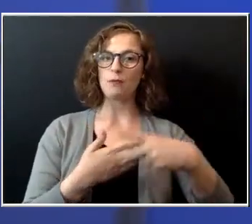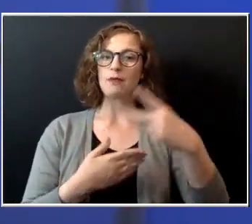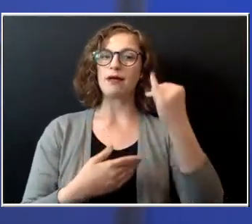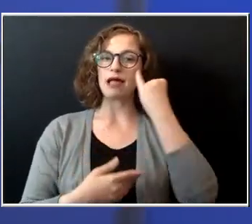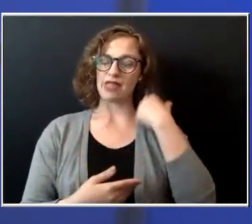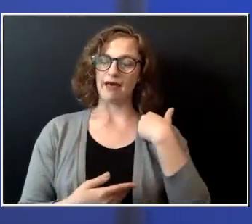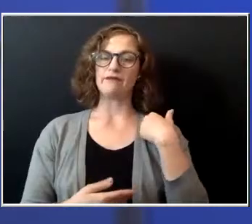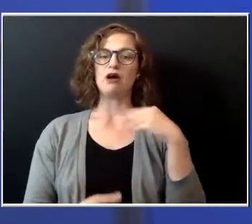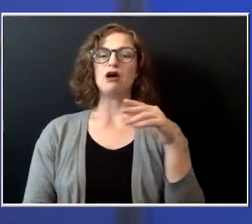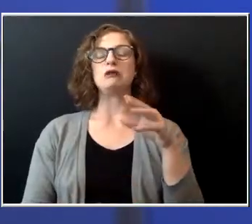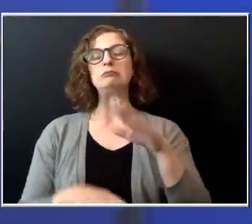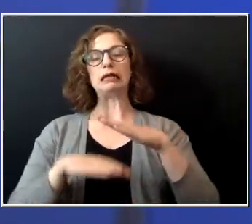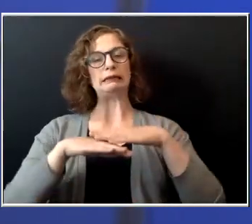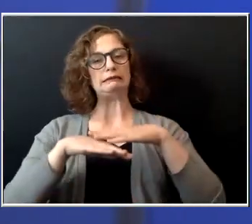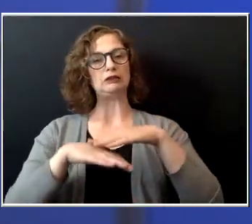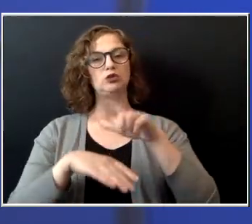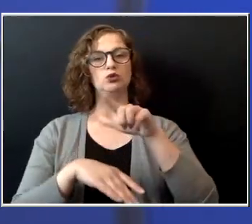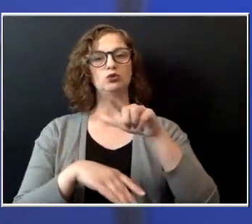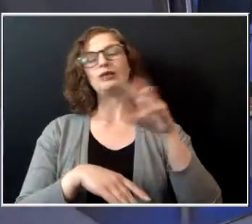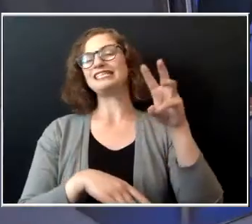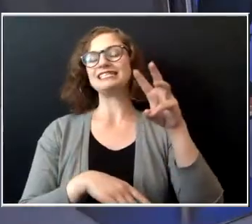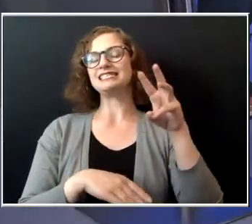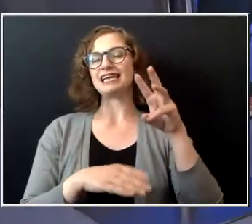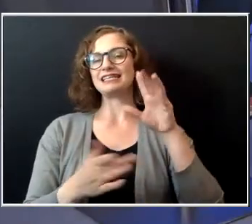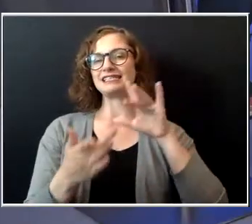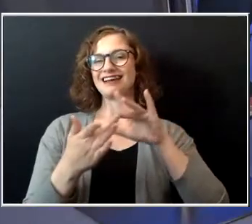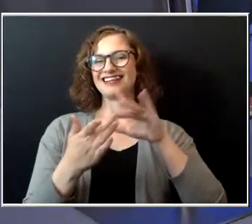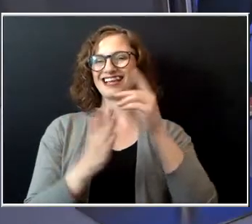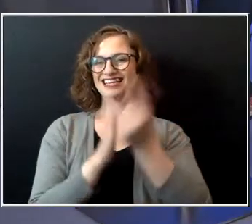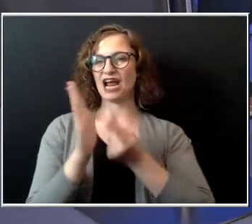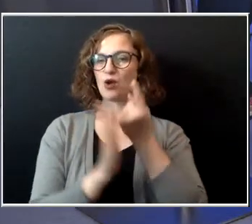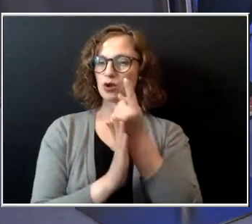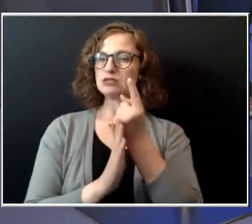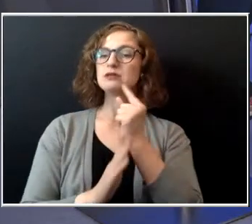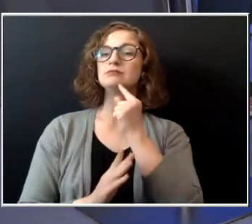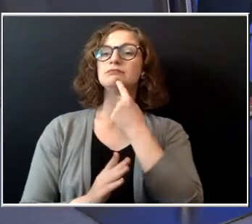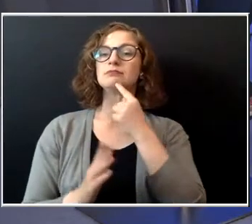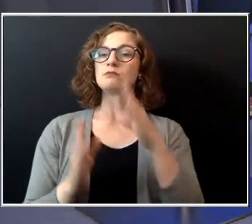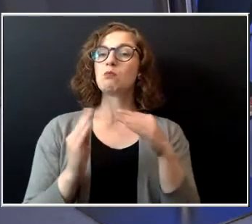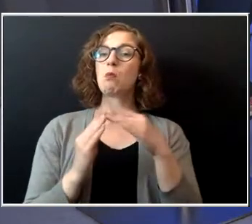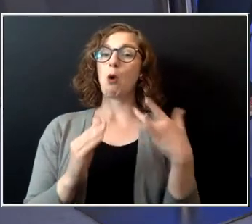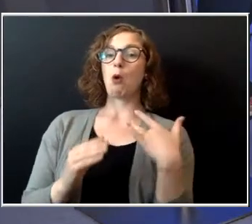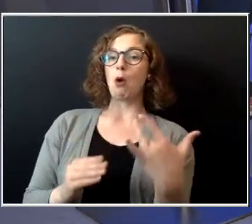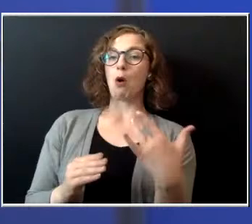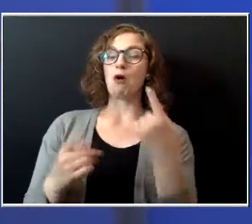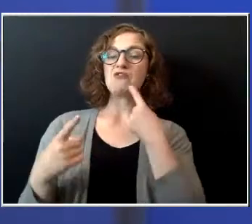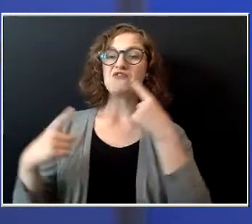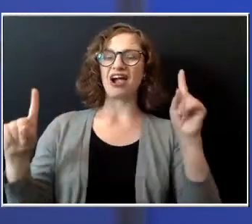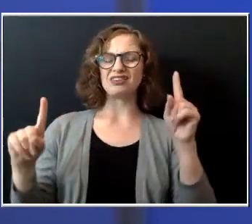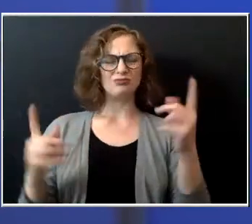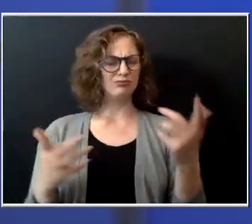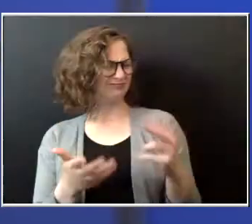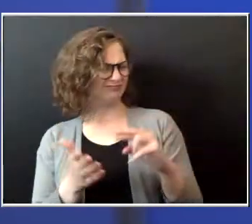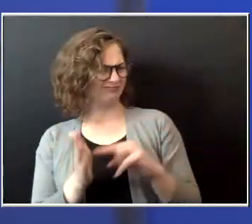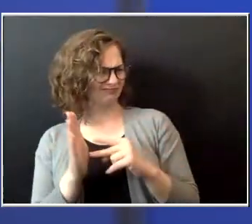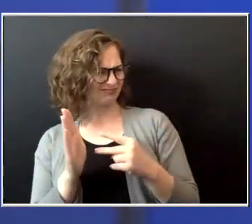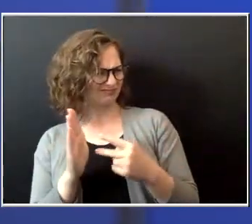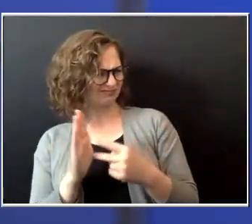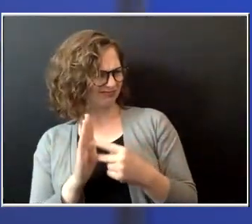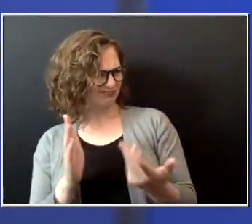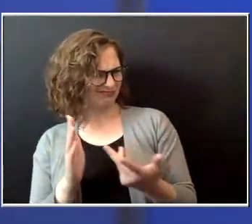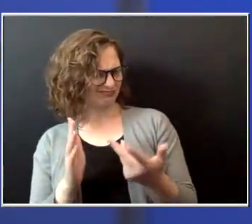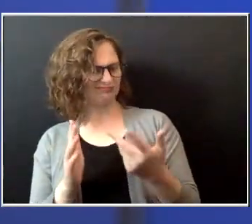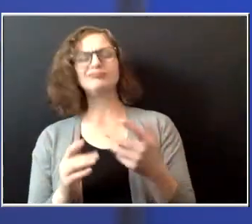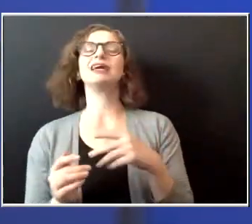significantly more likely to be effective. Okay, tell me what that means, 26 contact hours. So it means families have to invest a great deal of time and effort in